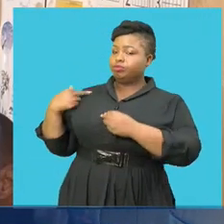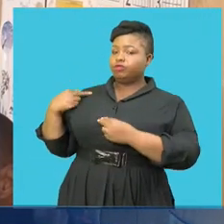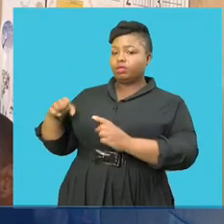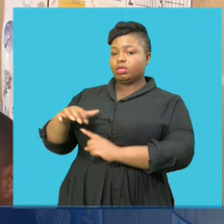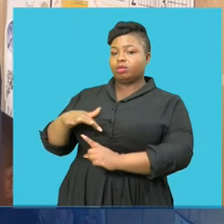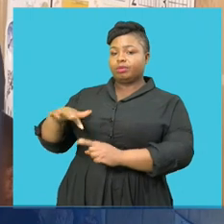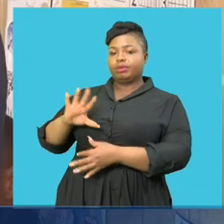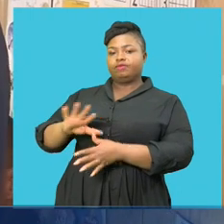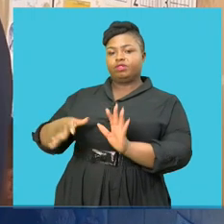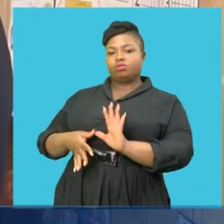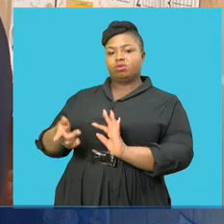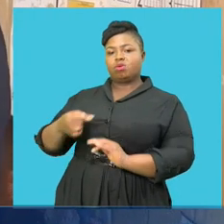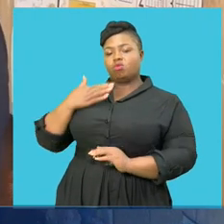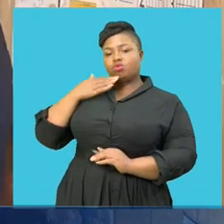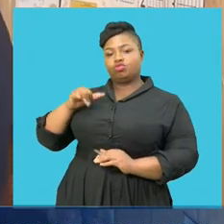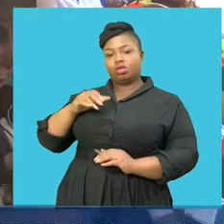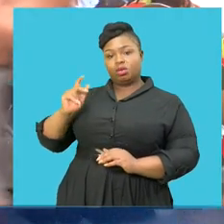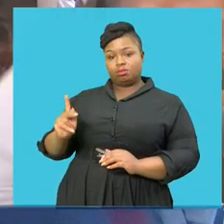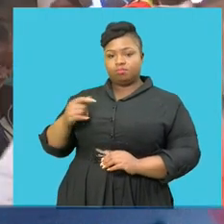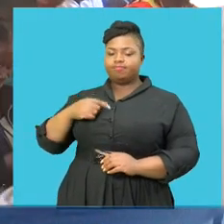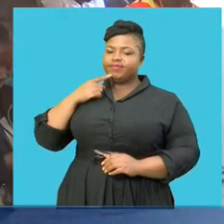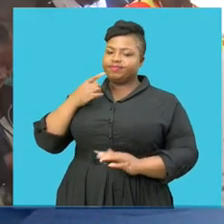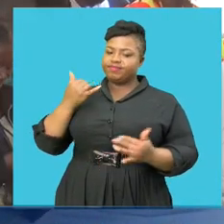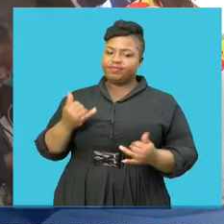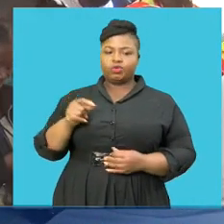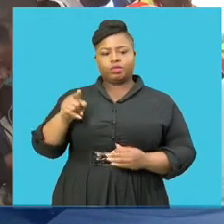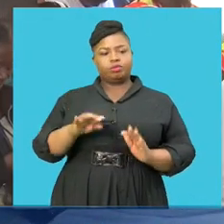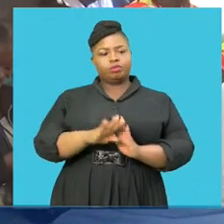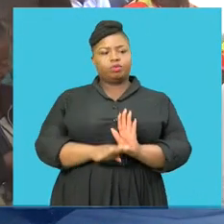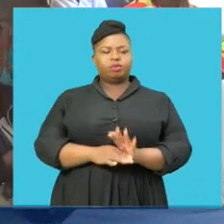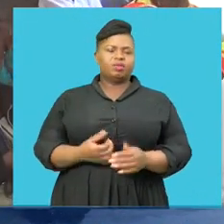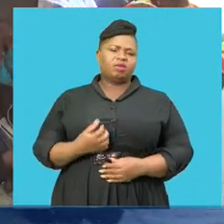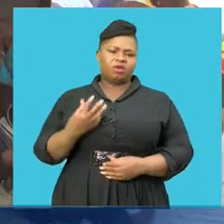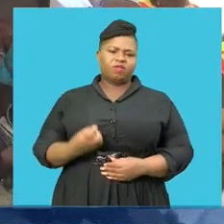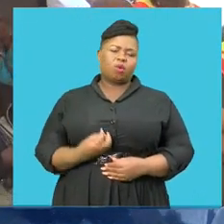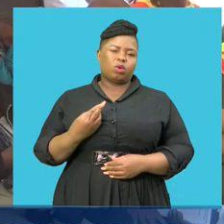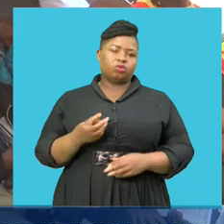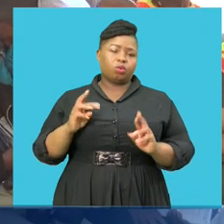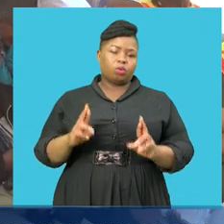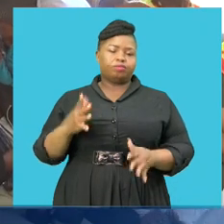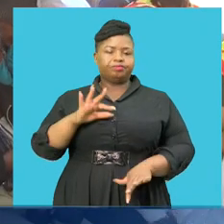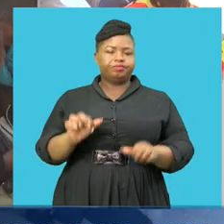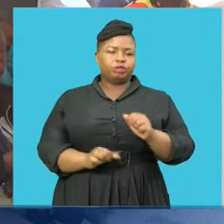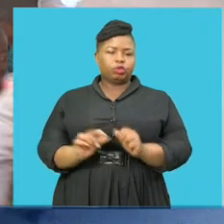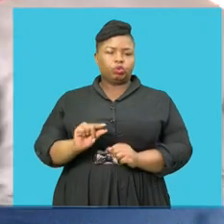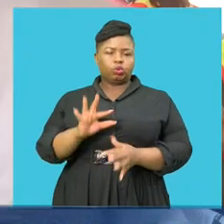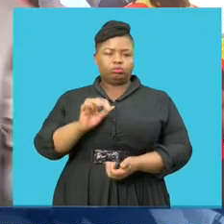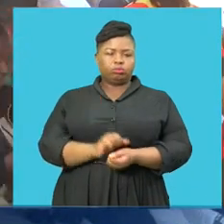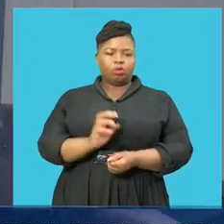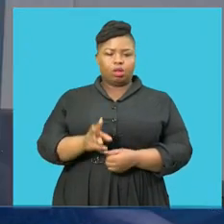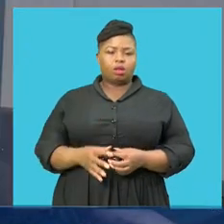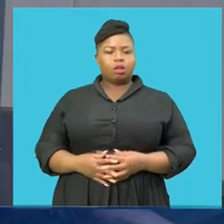ezemvelo nengqalasizinda uJack Sekwayile uveze ukuthi lo hlelo banesifiso sokuthi baligoqe ngokukhulu ukuphazima